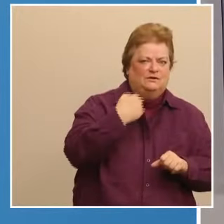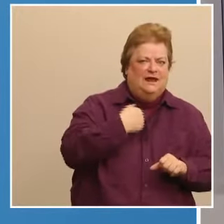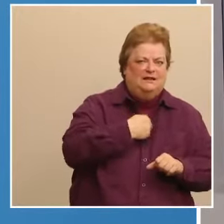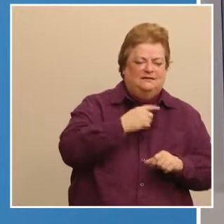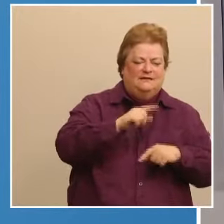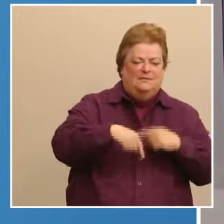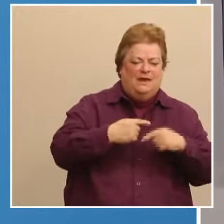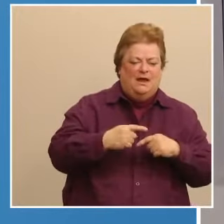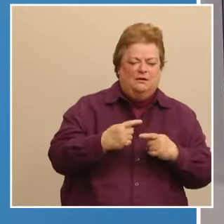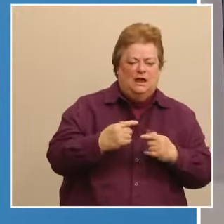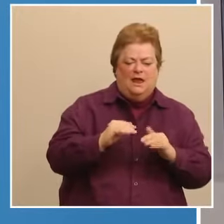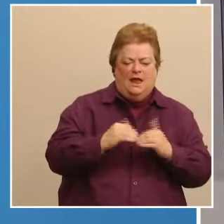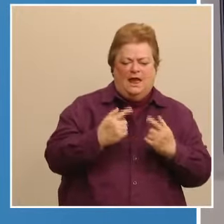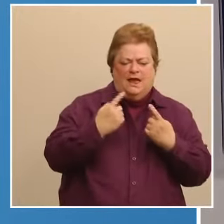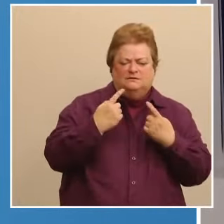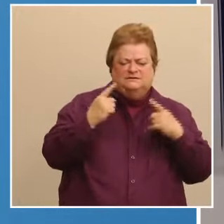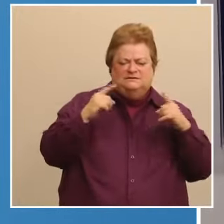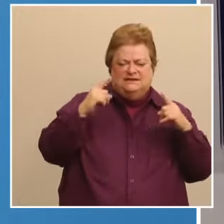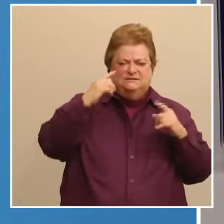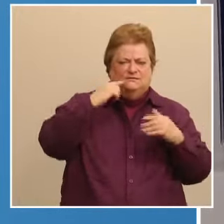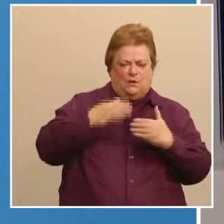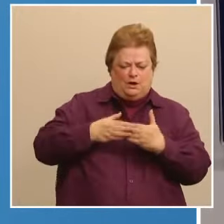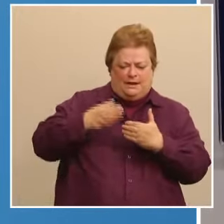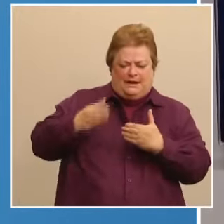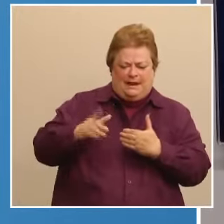NeighborLink and how someone can